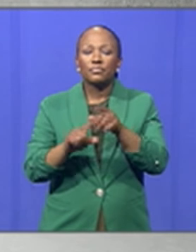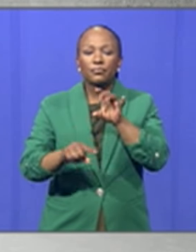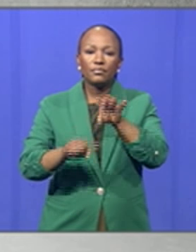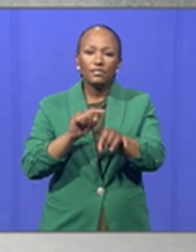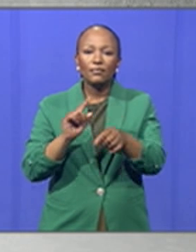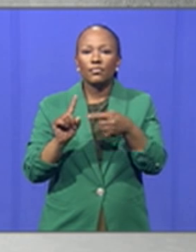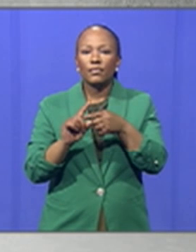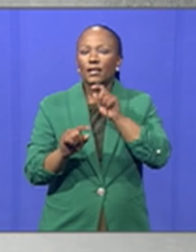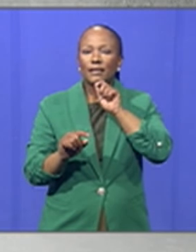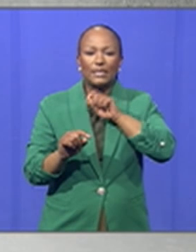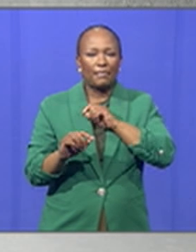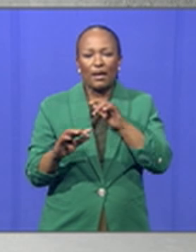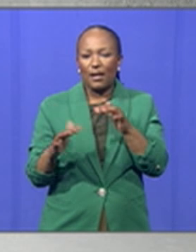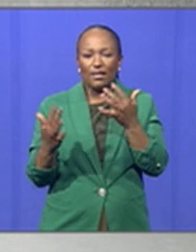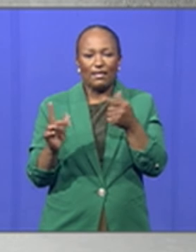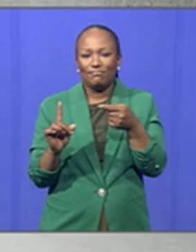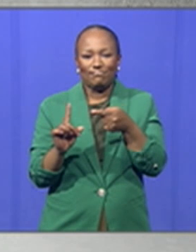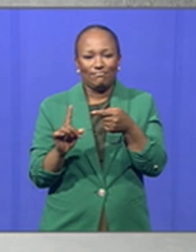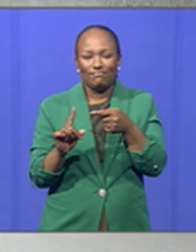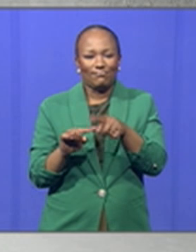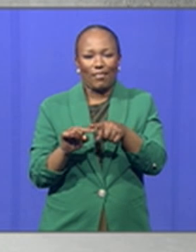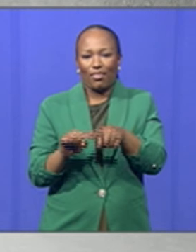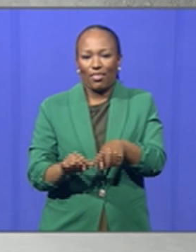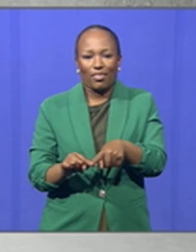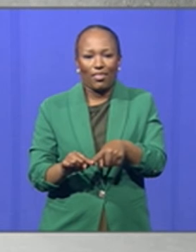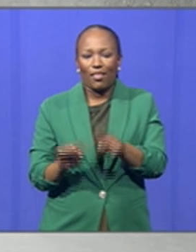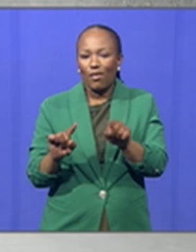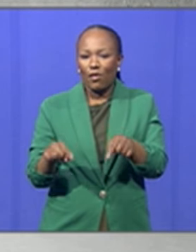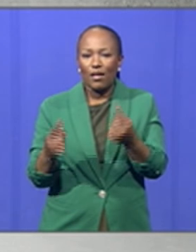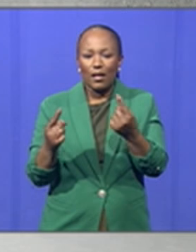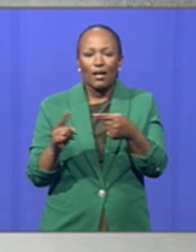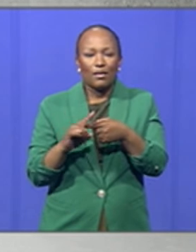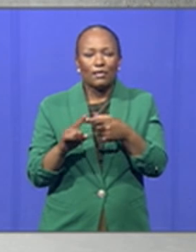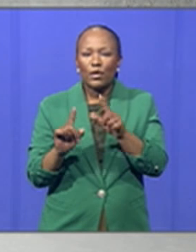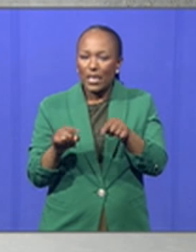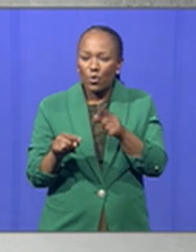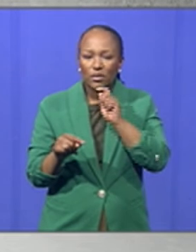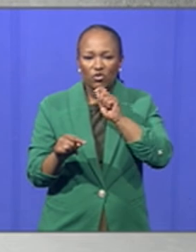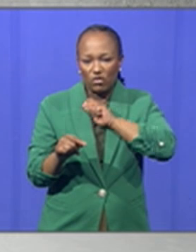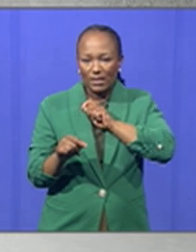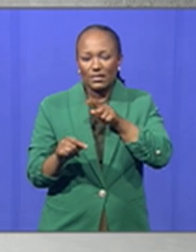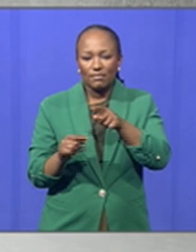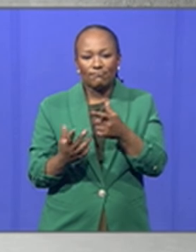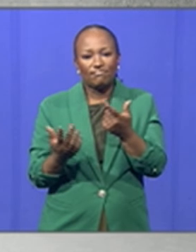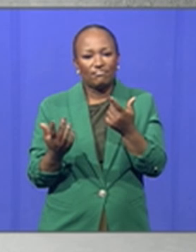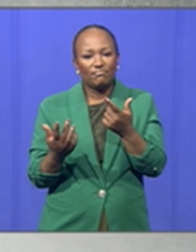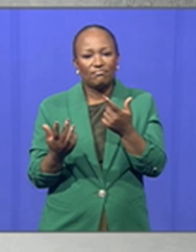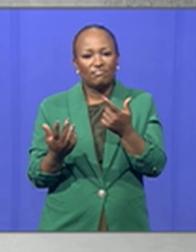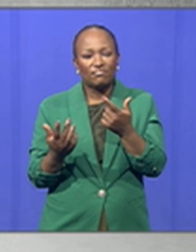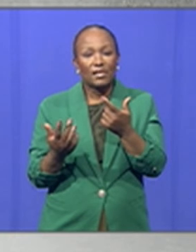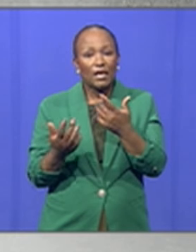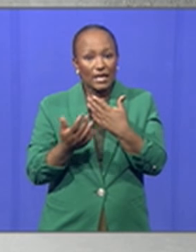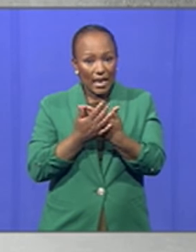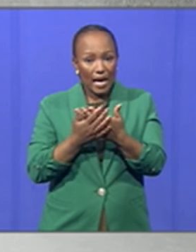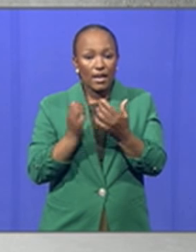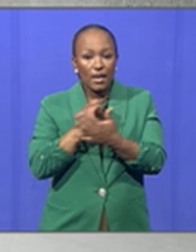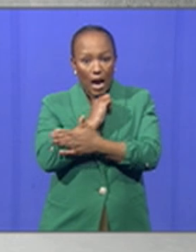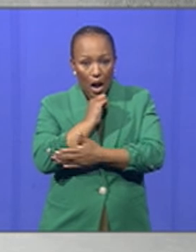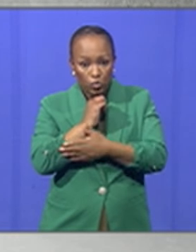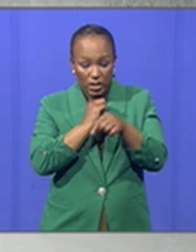gore ga a tshepagale ga ana botshepegi ka gope ka jalo a ka tswa ka